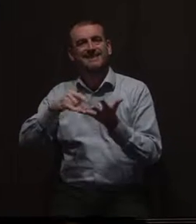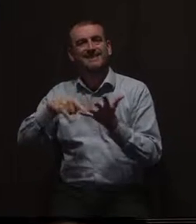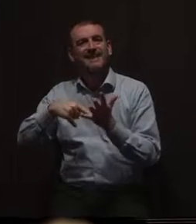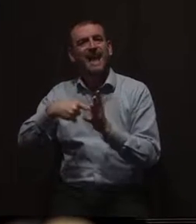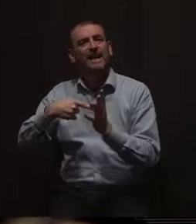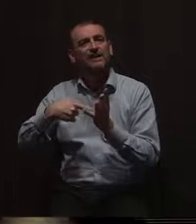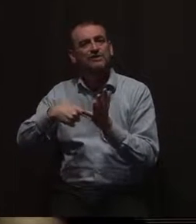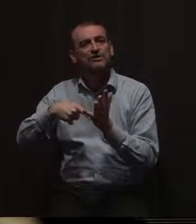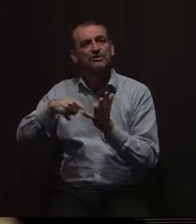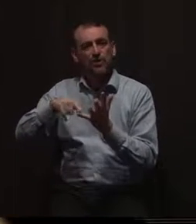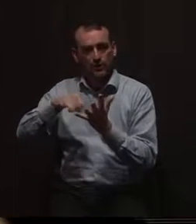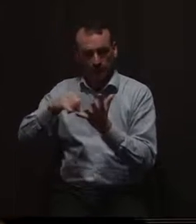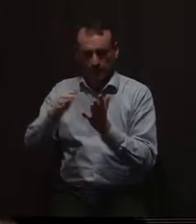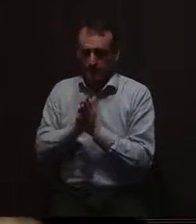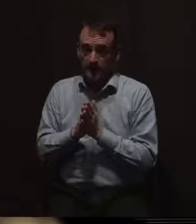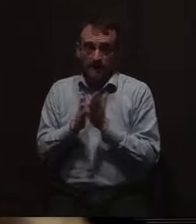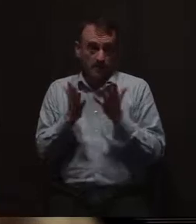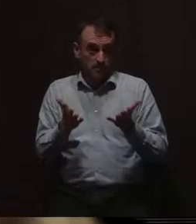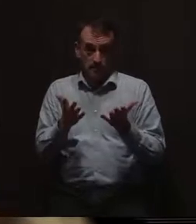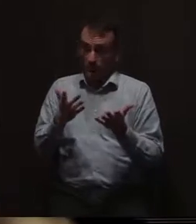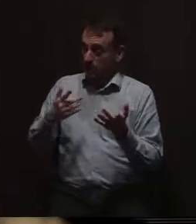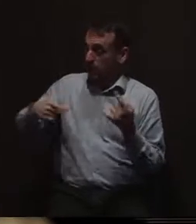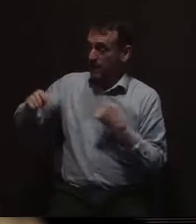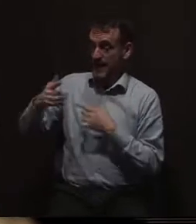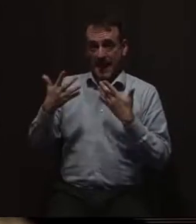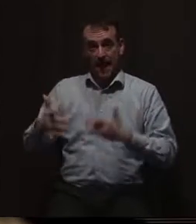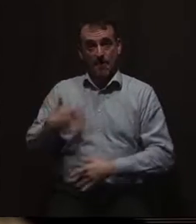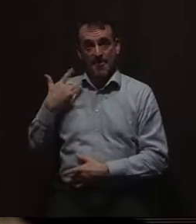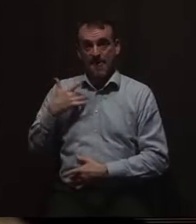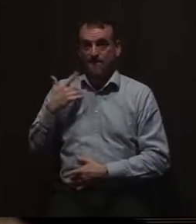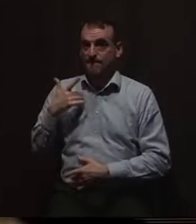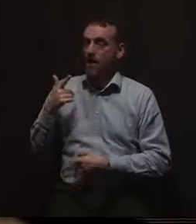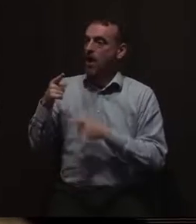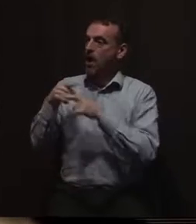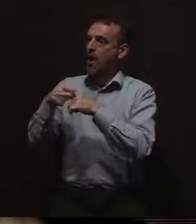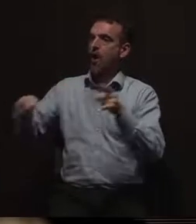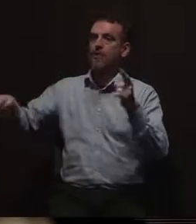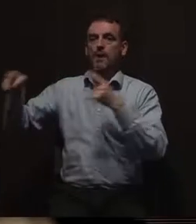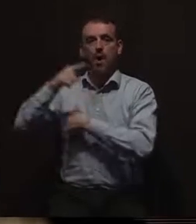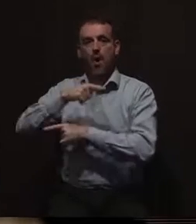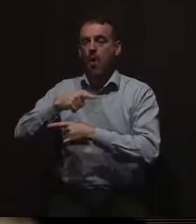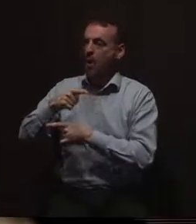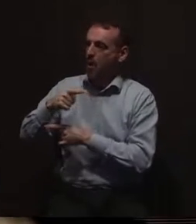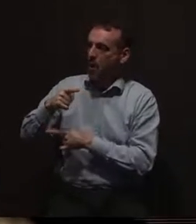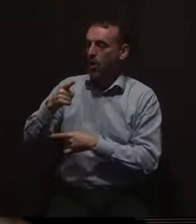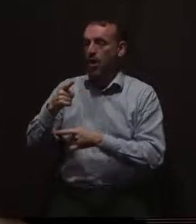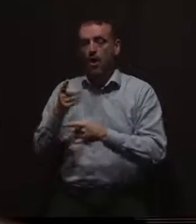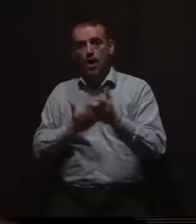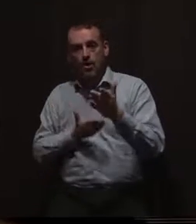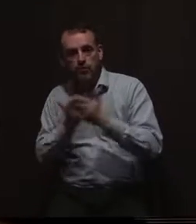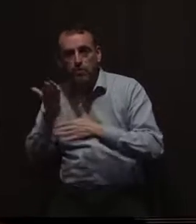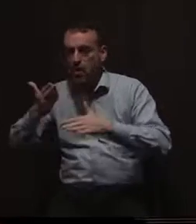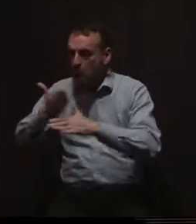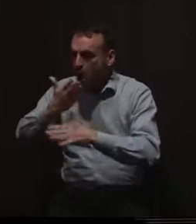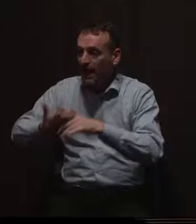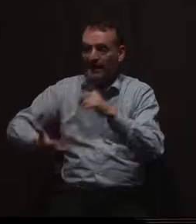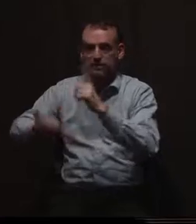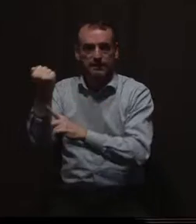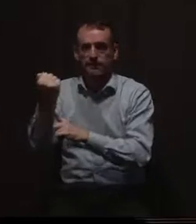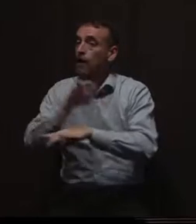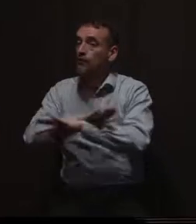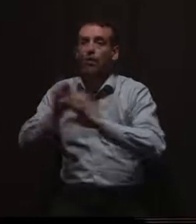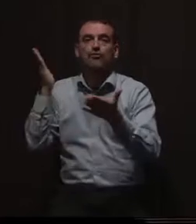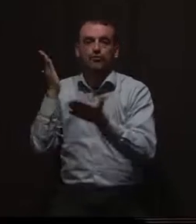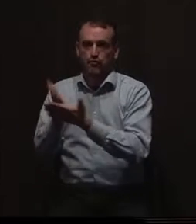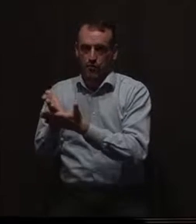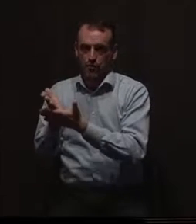so we have this idea of living in a meritocracy, which is not the case. We know our society is very much ruled by class, but even if we did